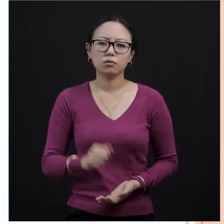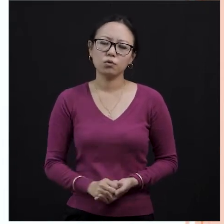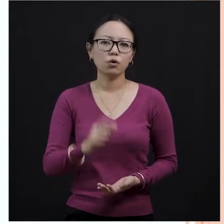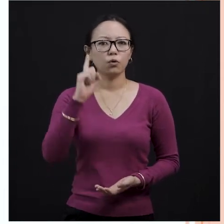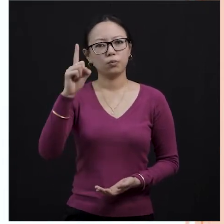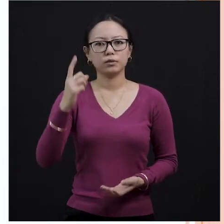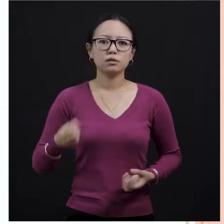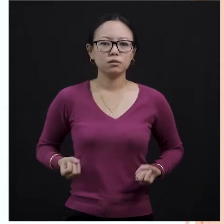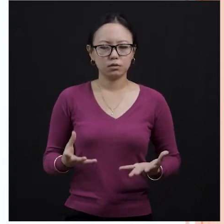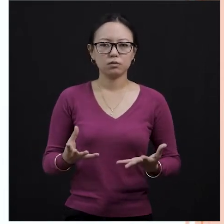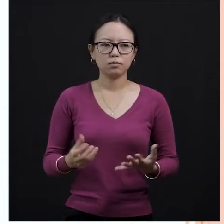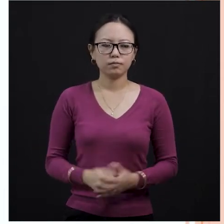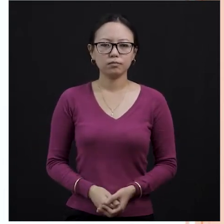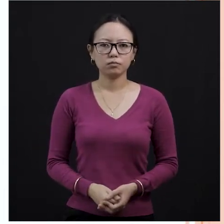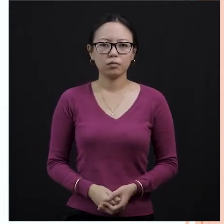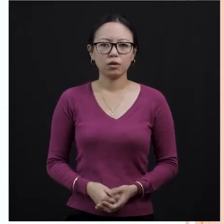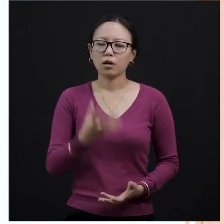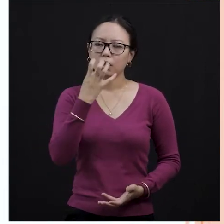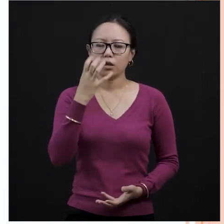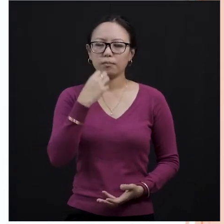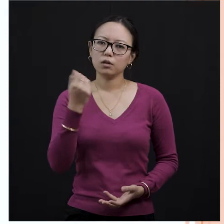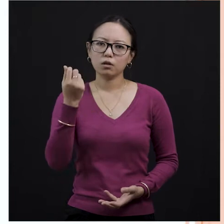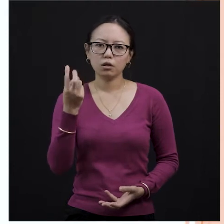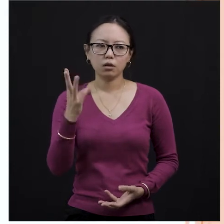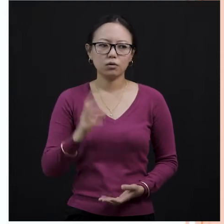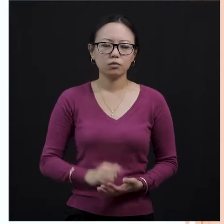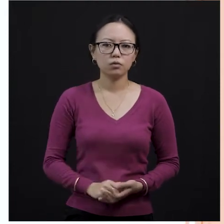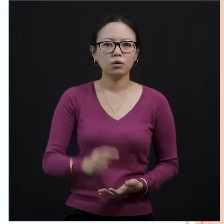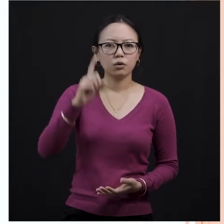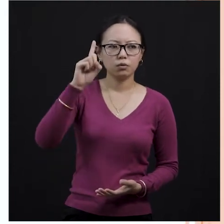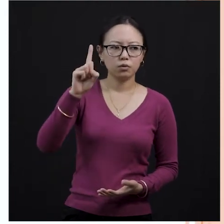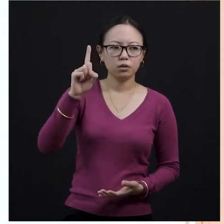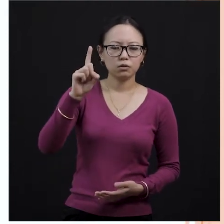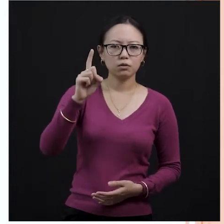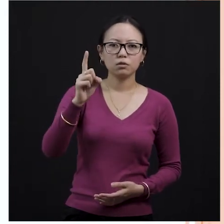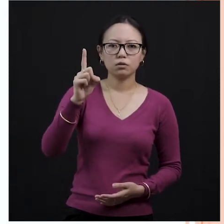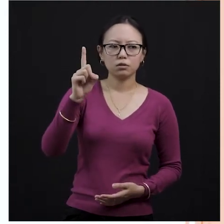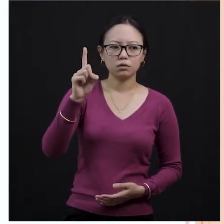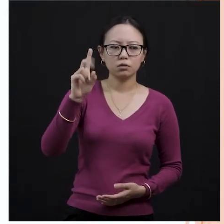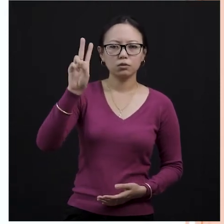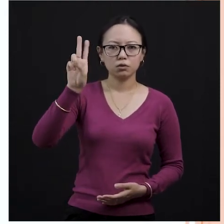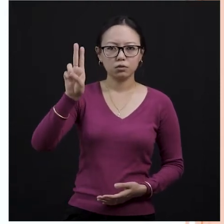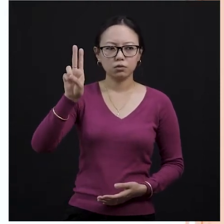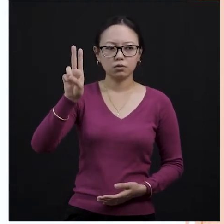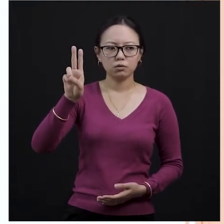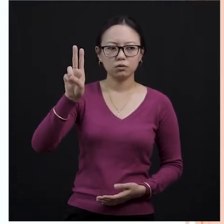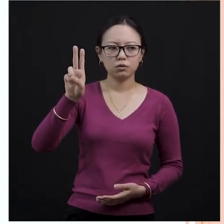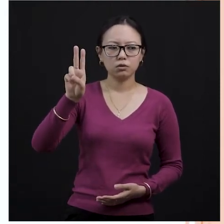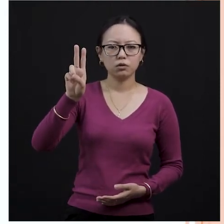start counting the apples together. So we have 1 apple and 2